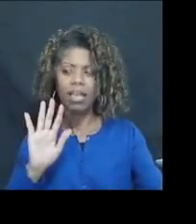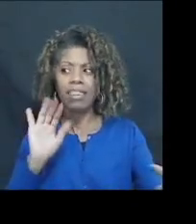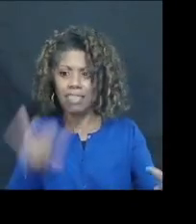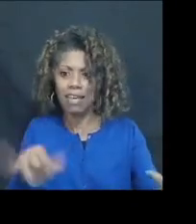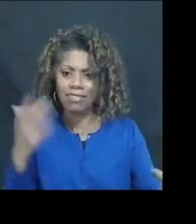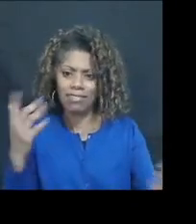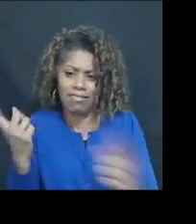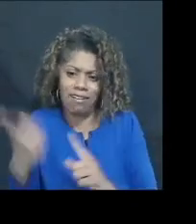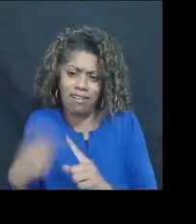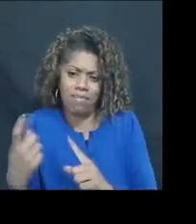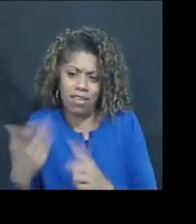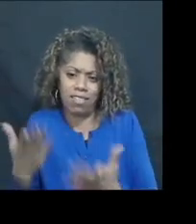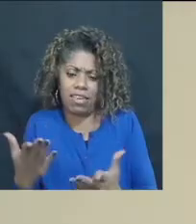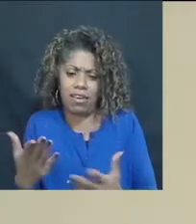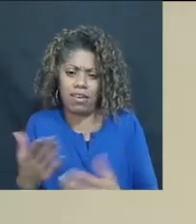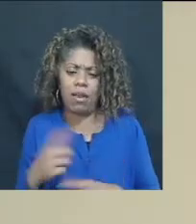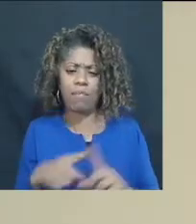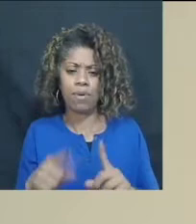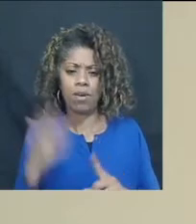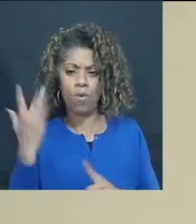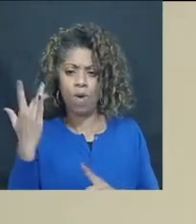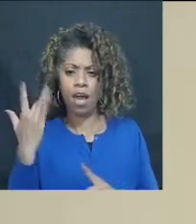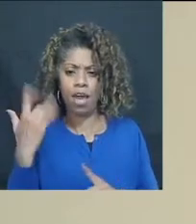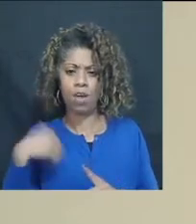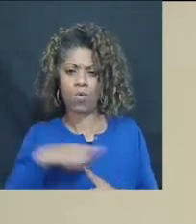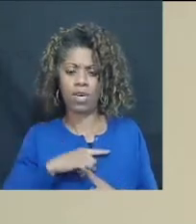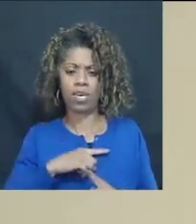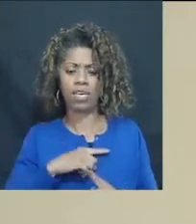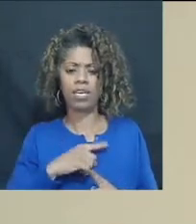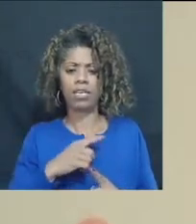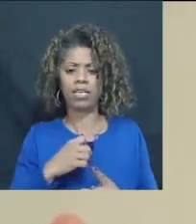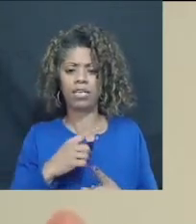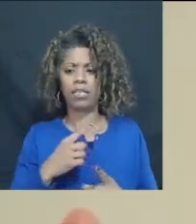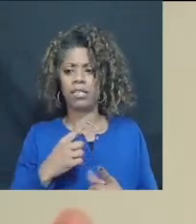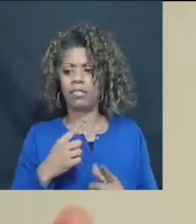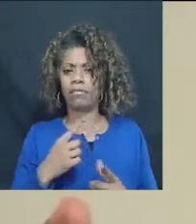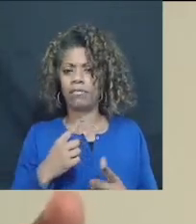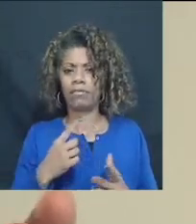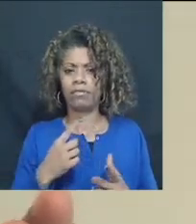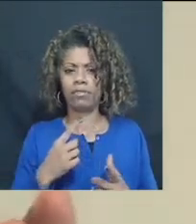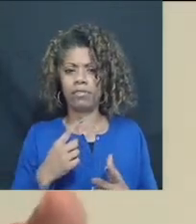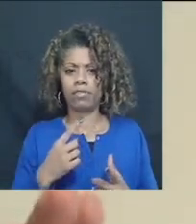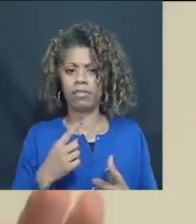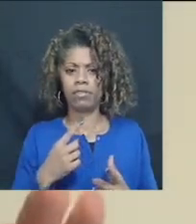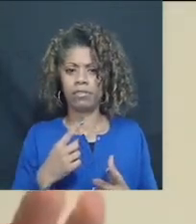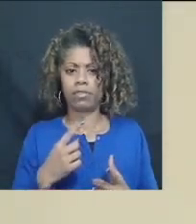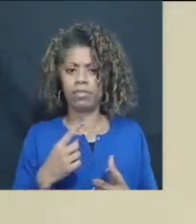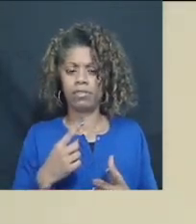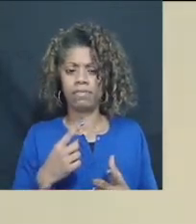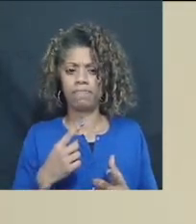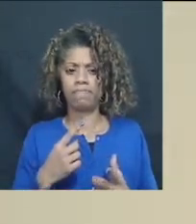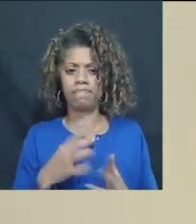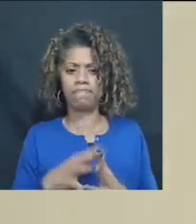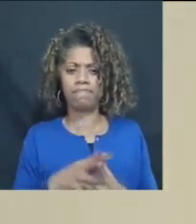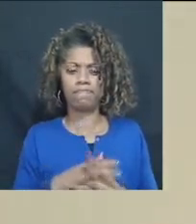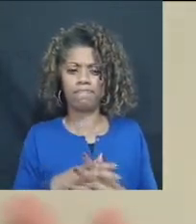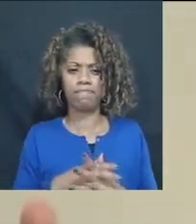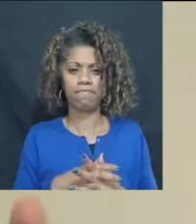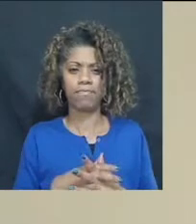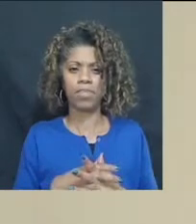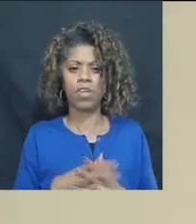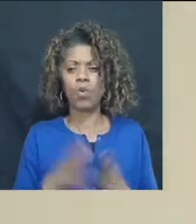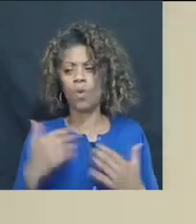why are we defining people and run you down on purpose, right? But why are we defining people in the same way? Liberal,